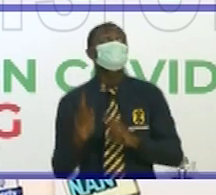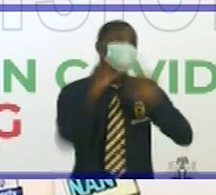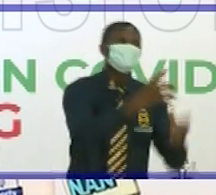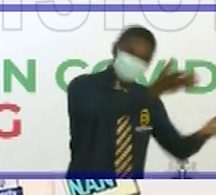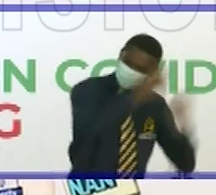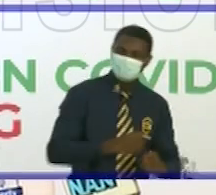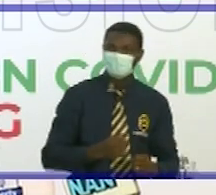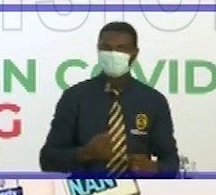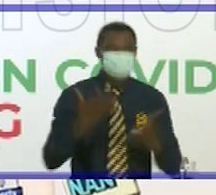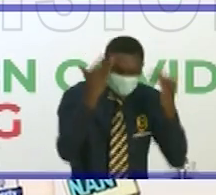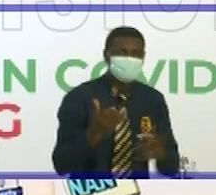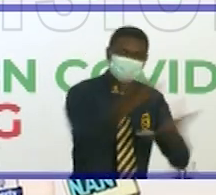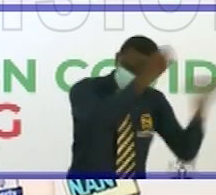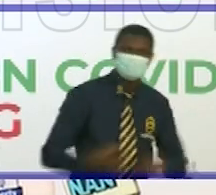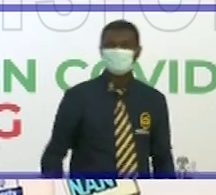in.